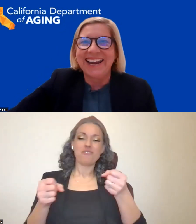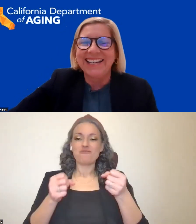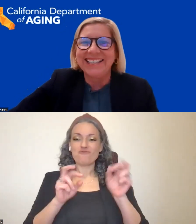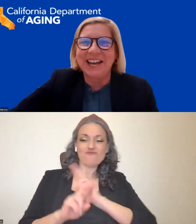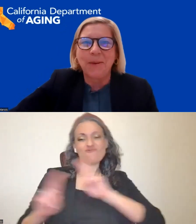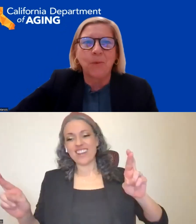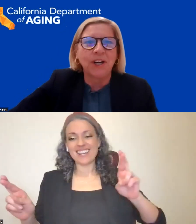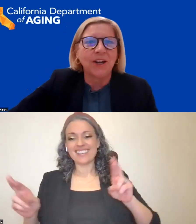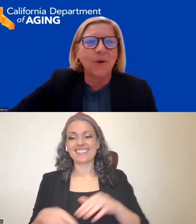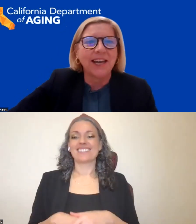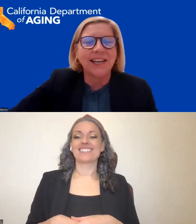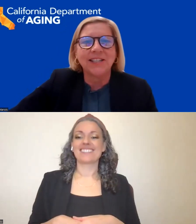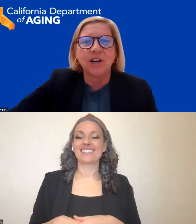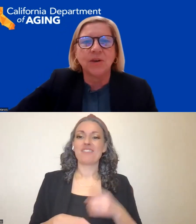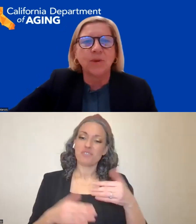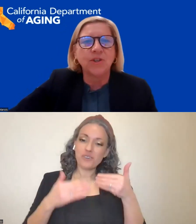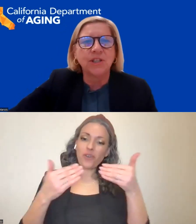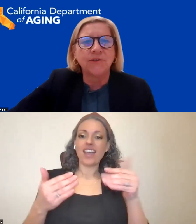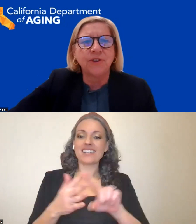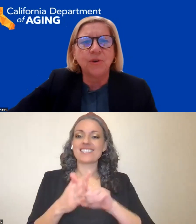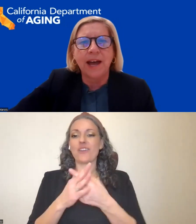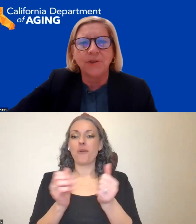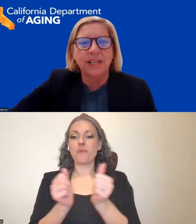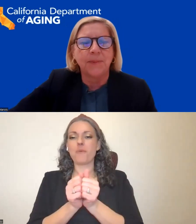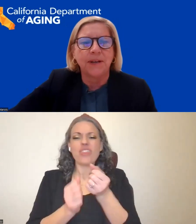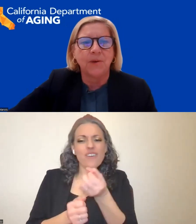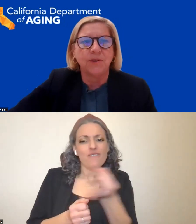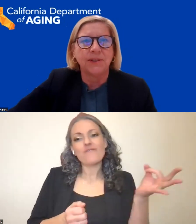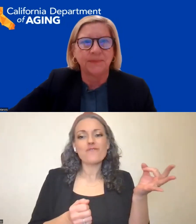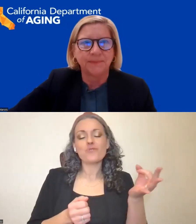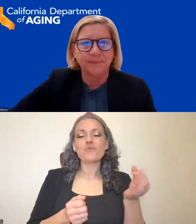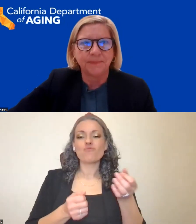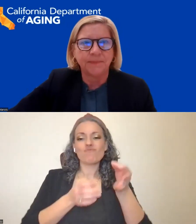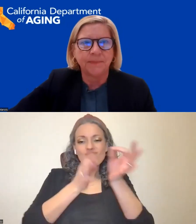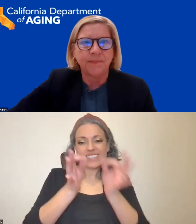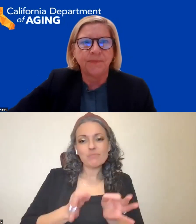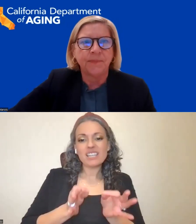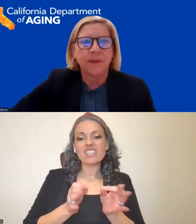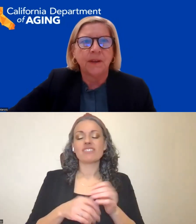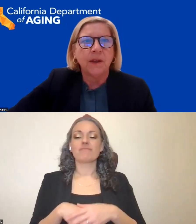ride, and we're going to go ahead and get started with just a few housekeeping notes.